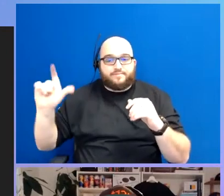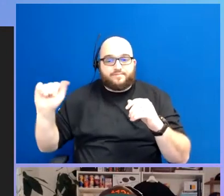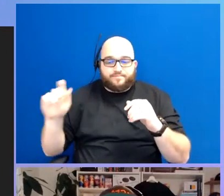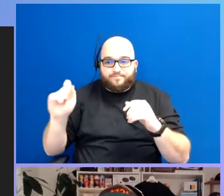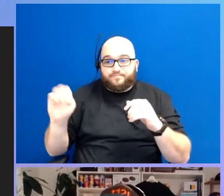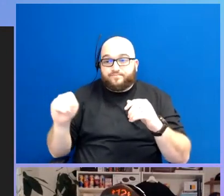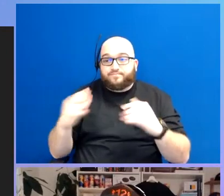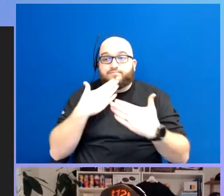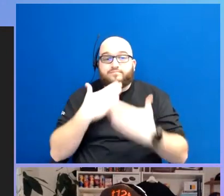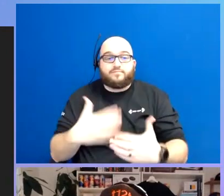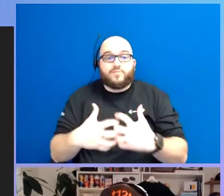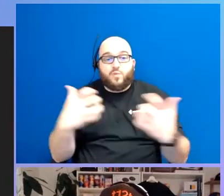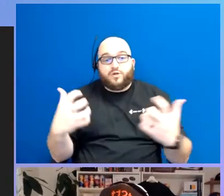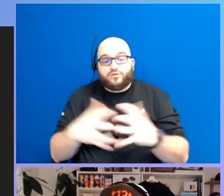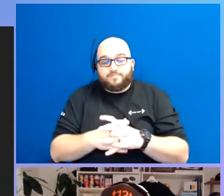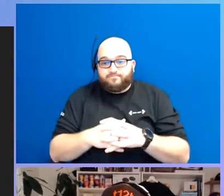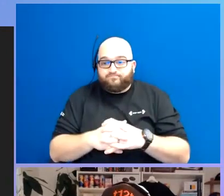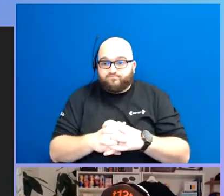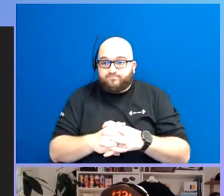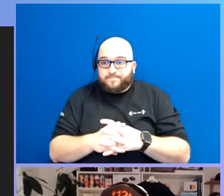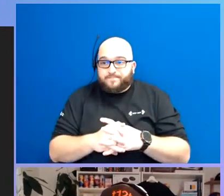Thank you very much.